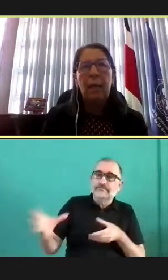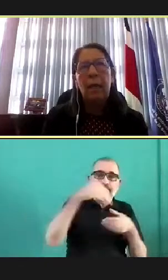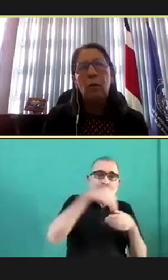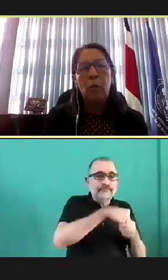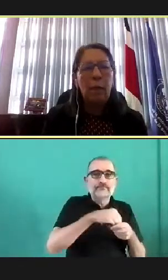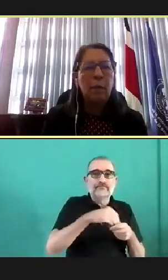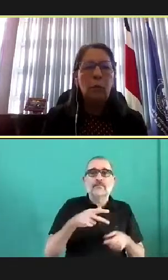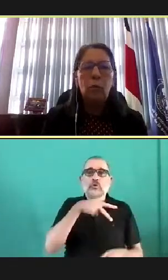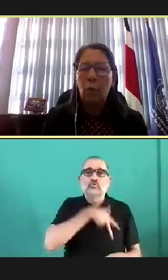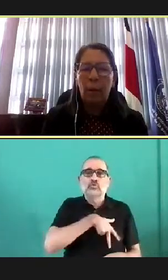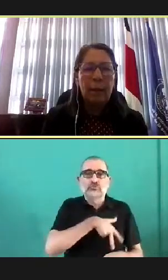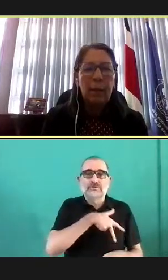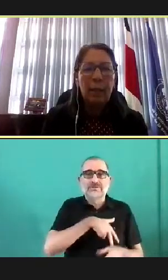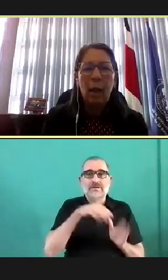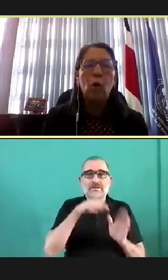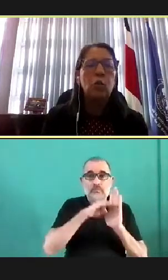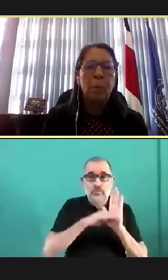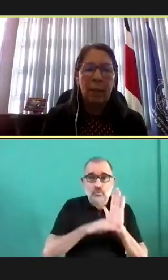will be